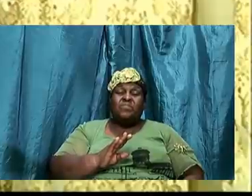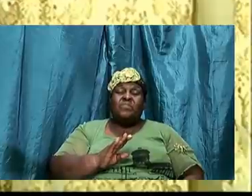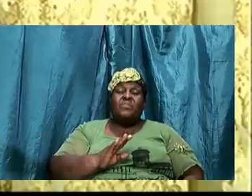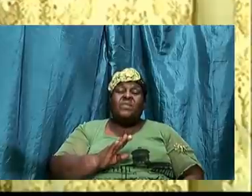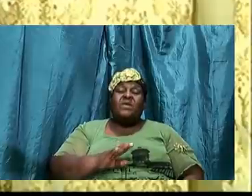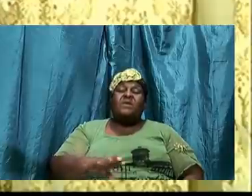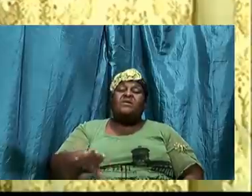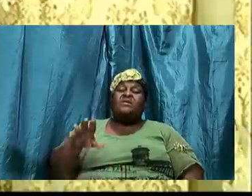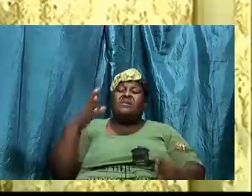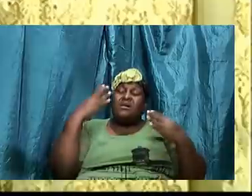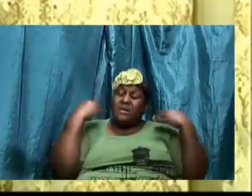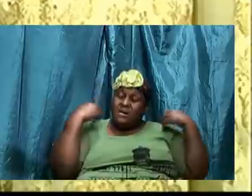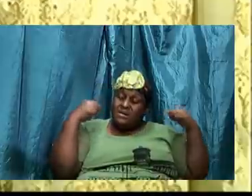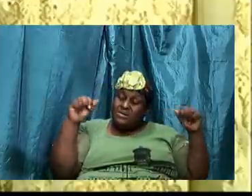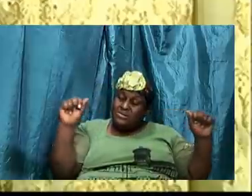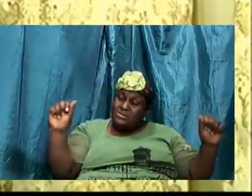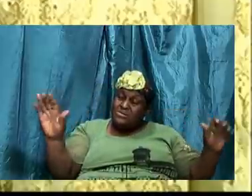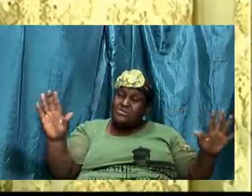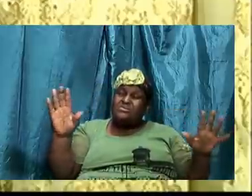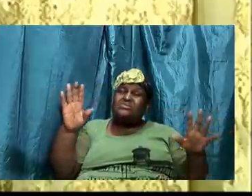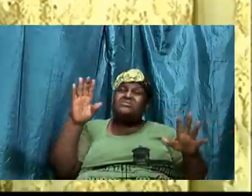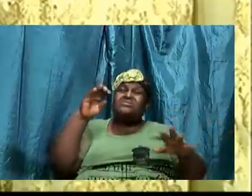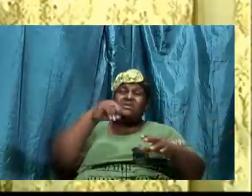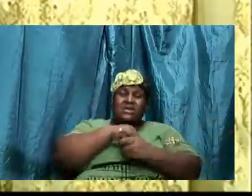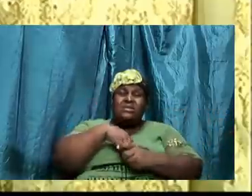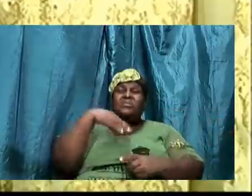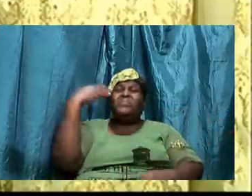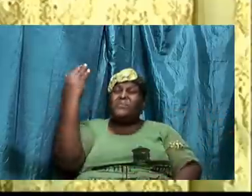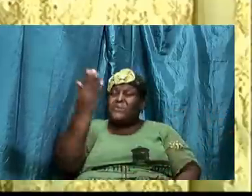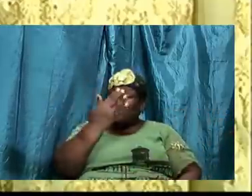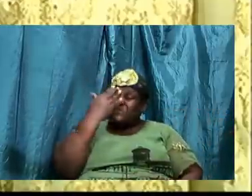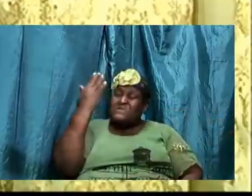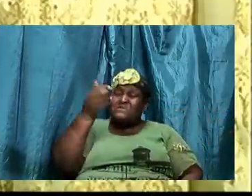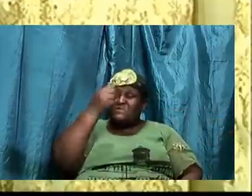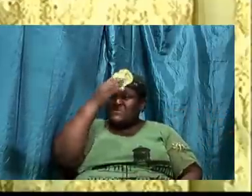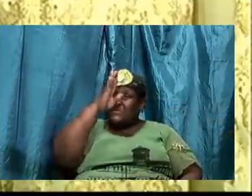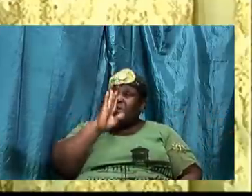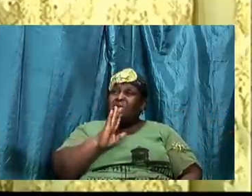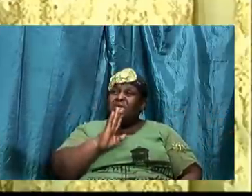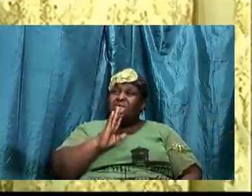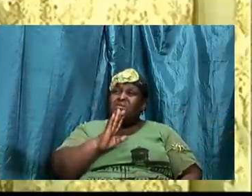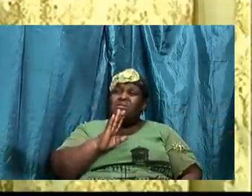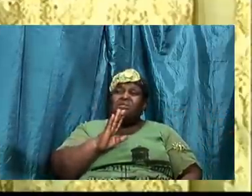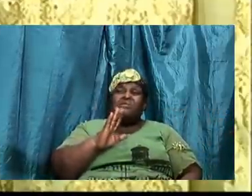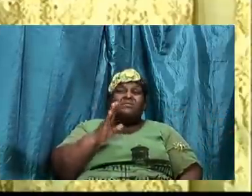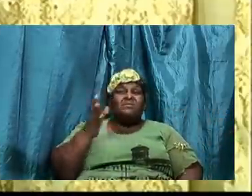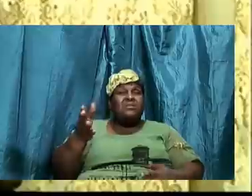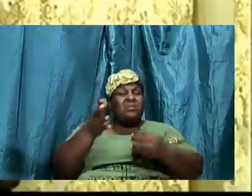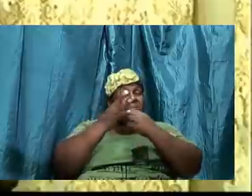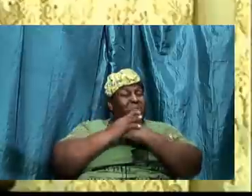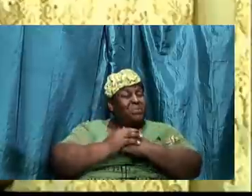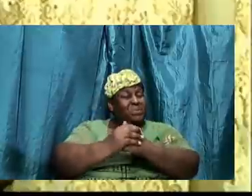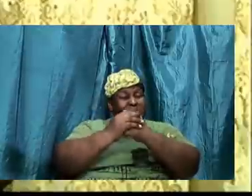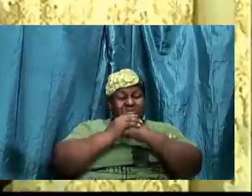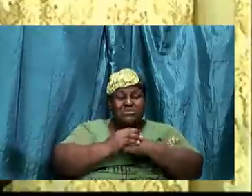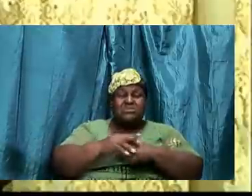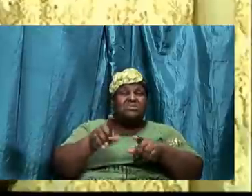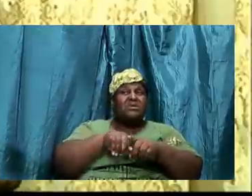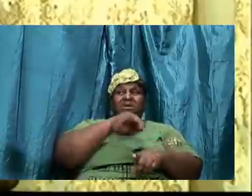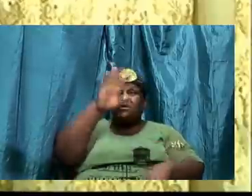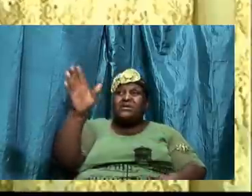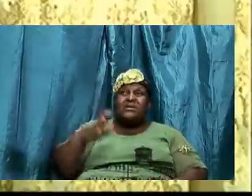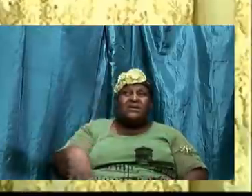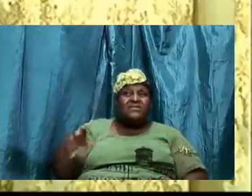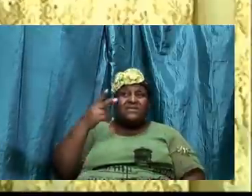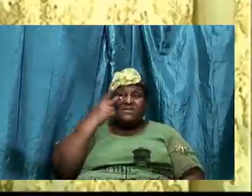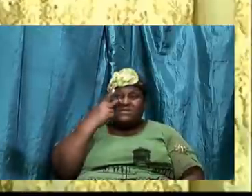They were in the presence of the Lord. There was worship like we have not seen